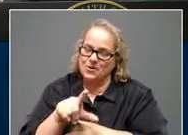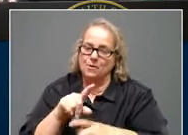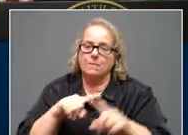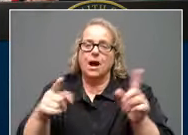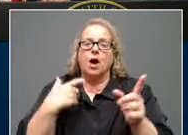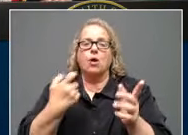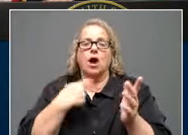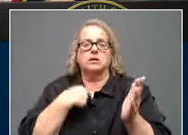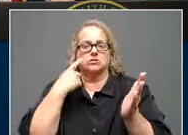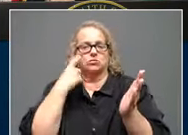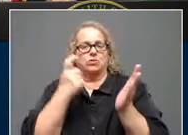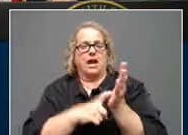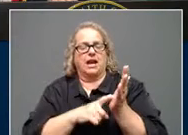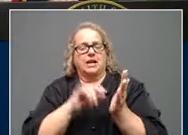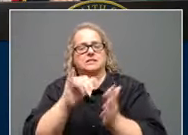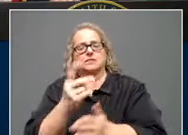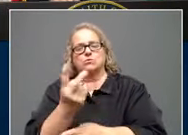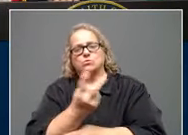these